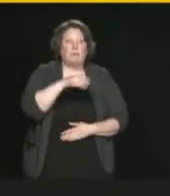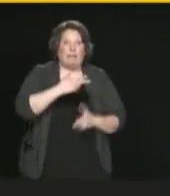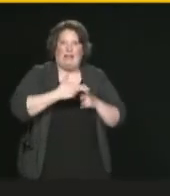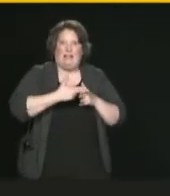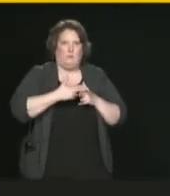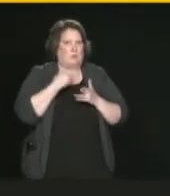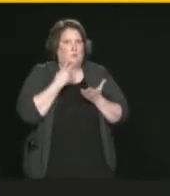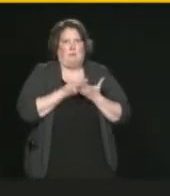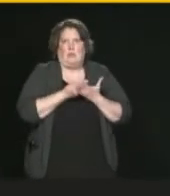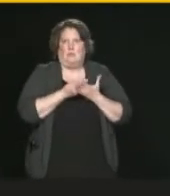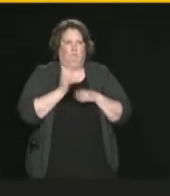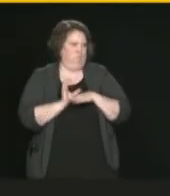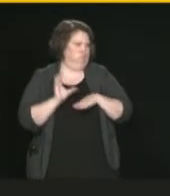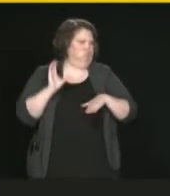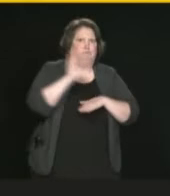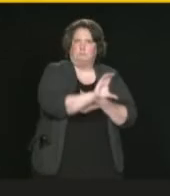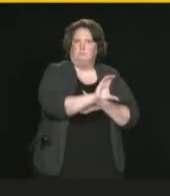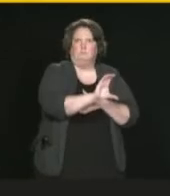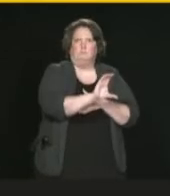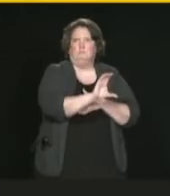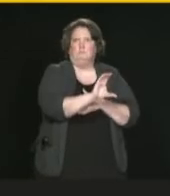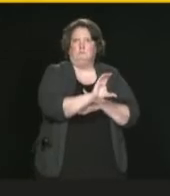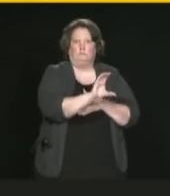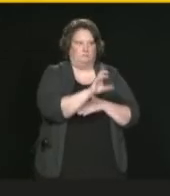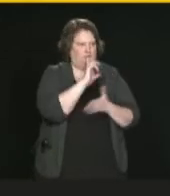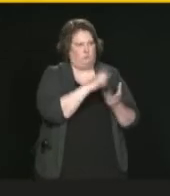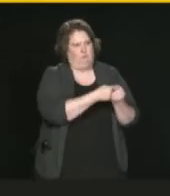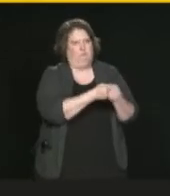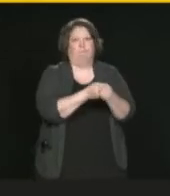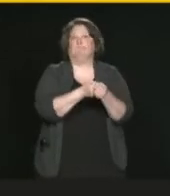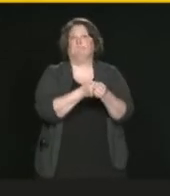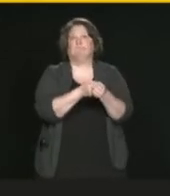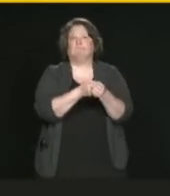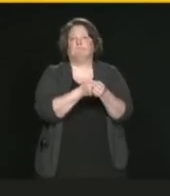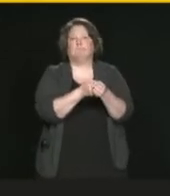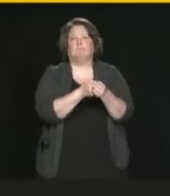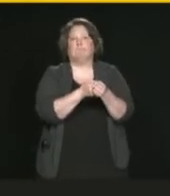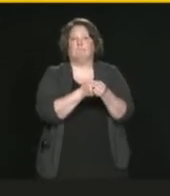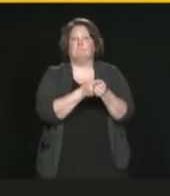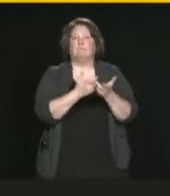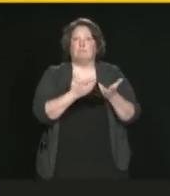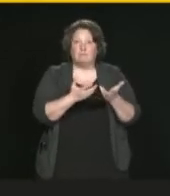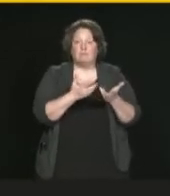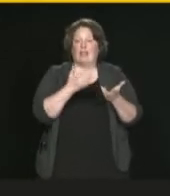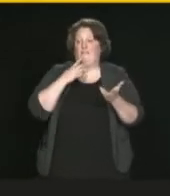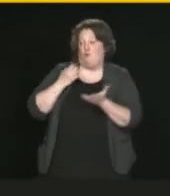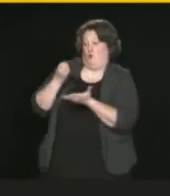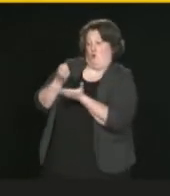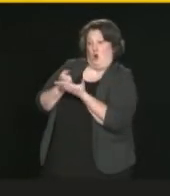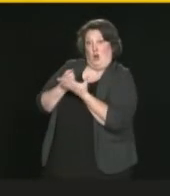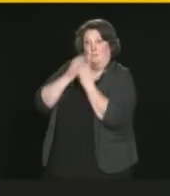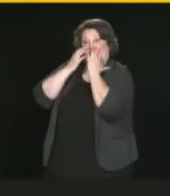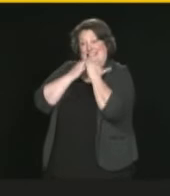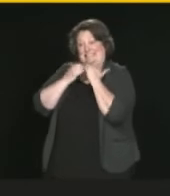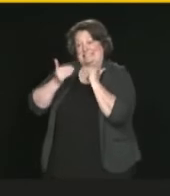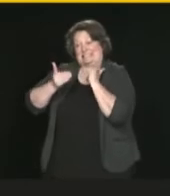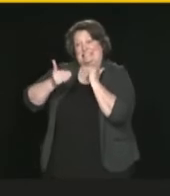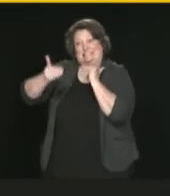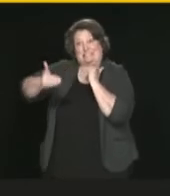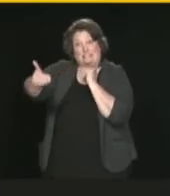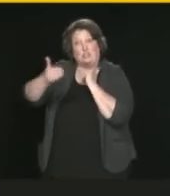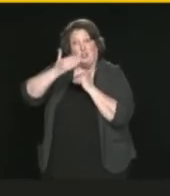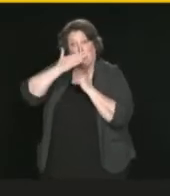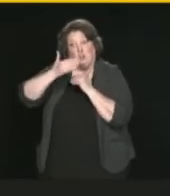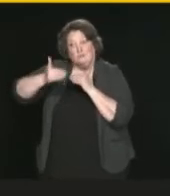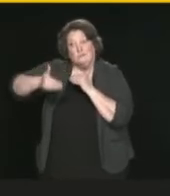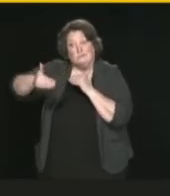investments to help Canadians. And the best way of having a healthy economy in the coming years was